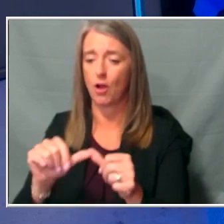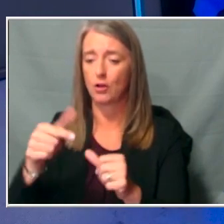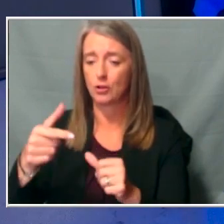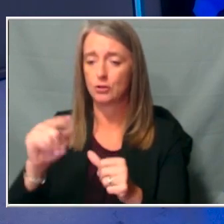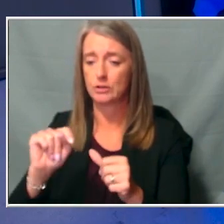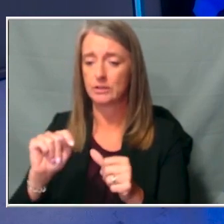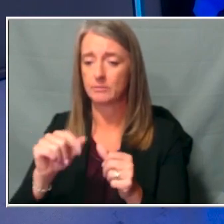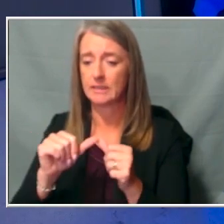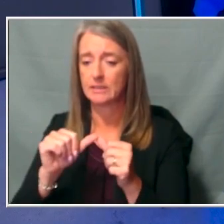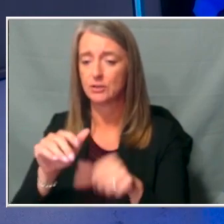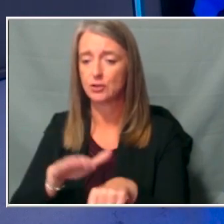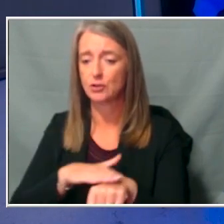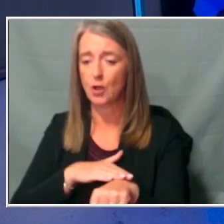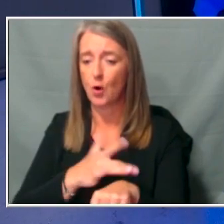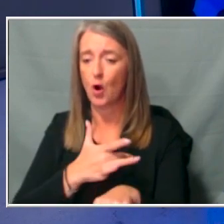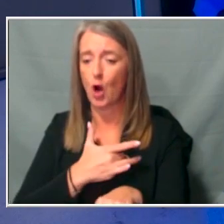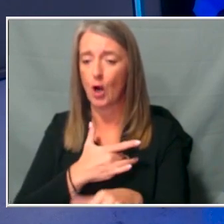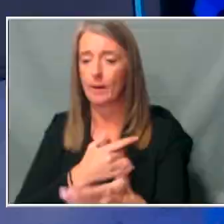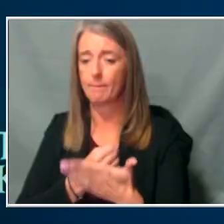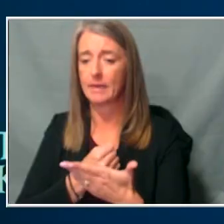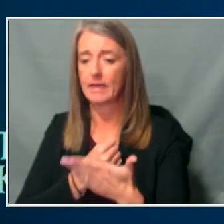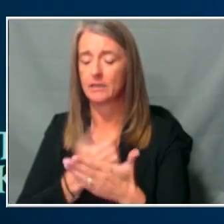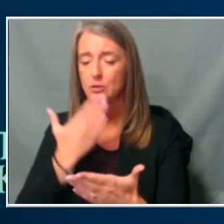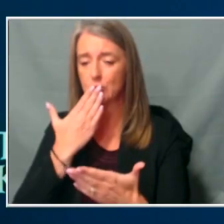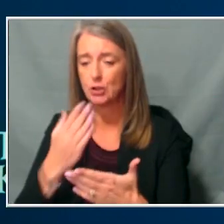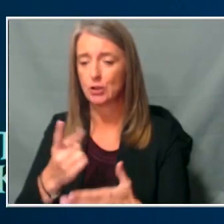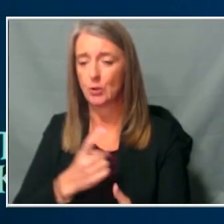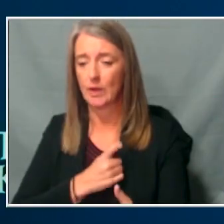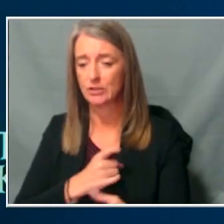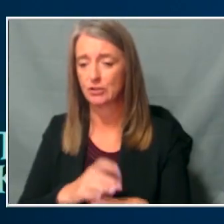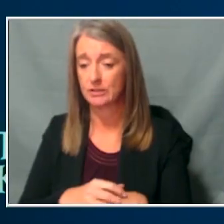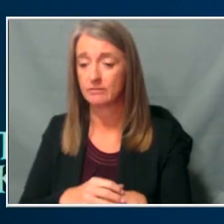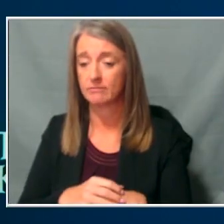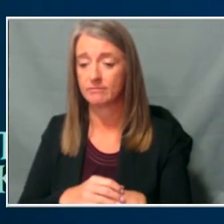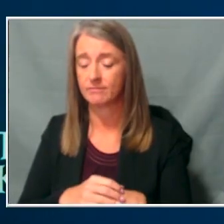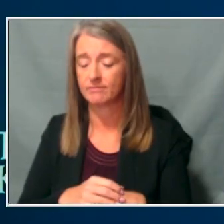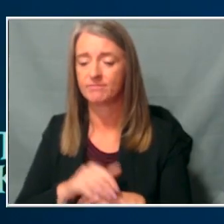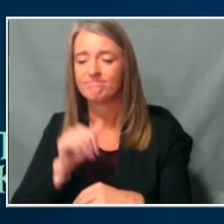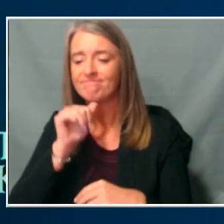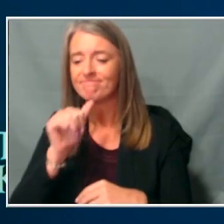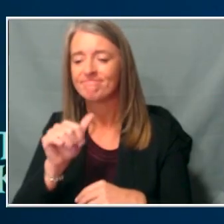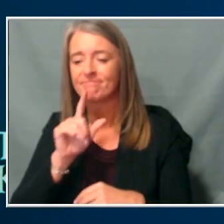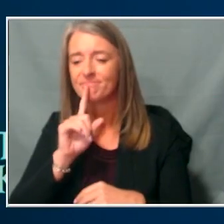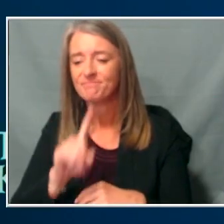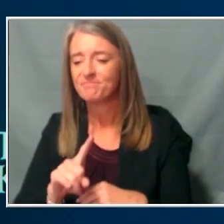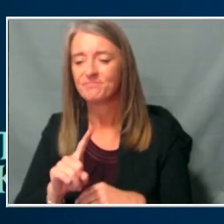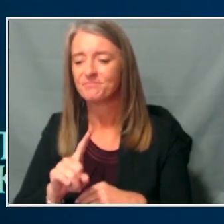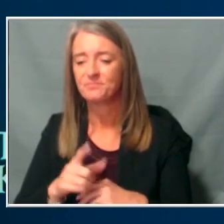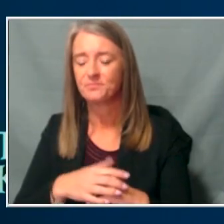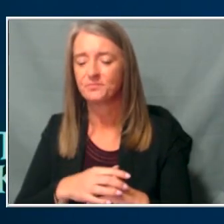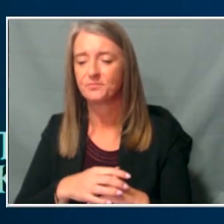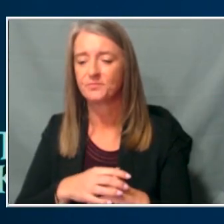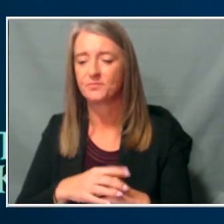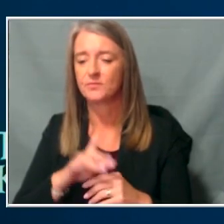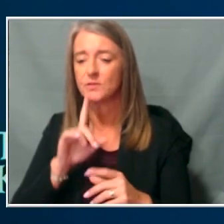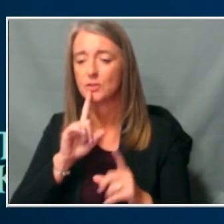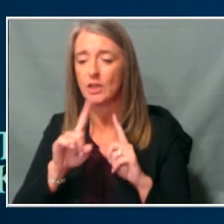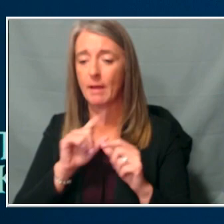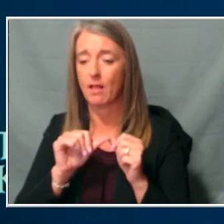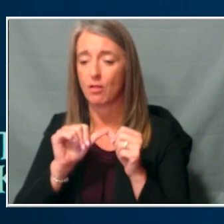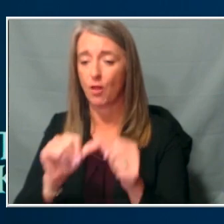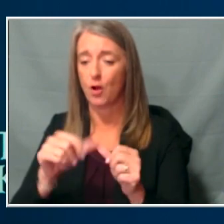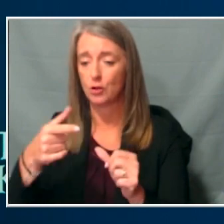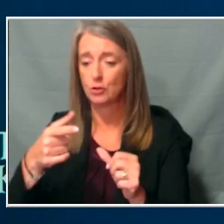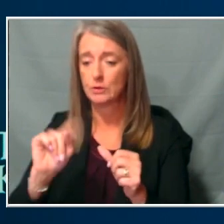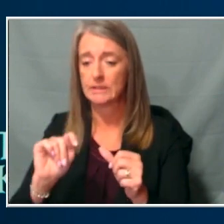slow heartbeat? It's a great question, you know. So not necessarily, you know, when we talk about long QT, we're really looking